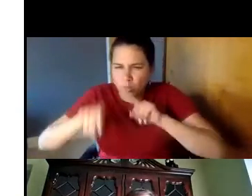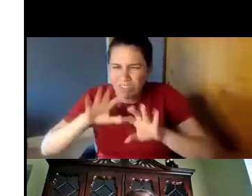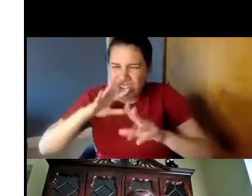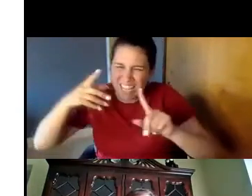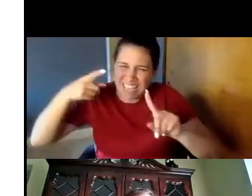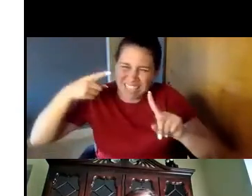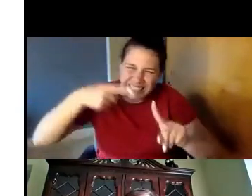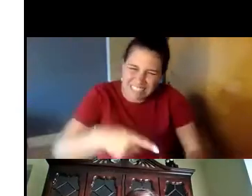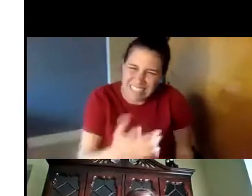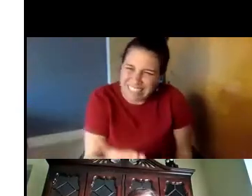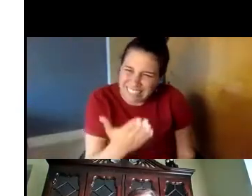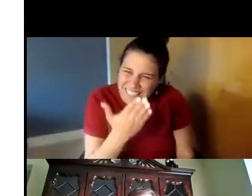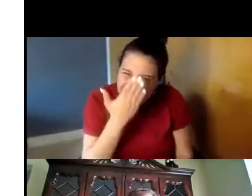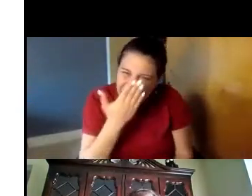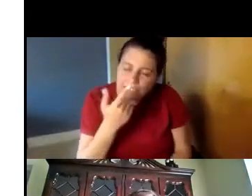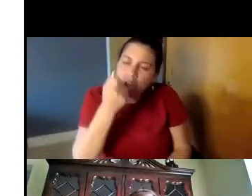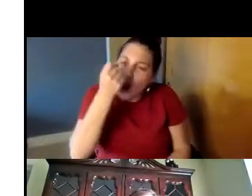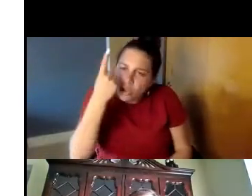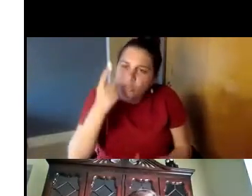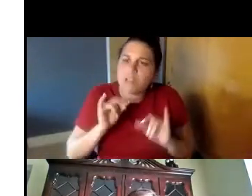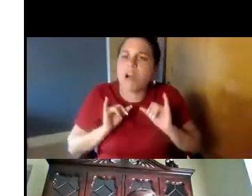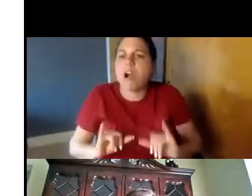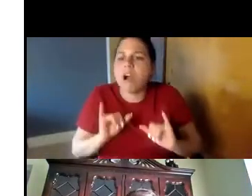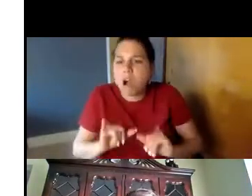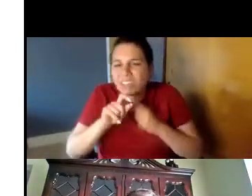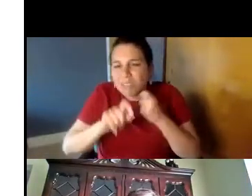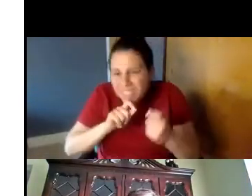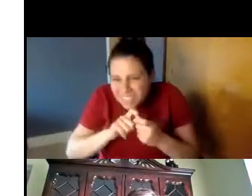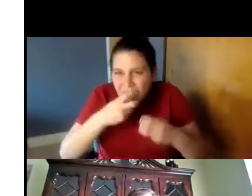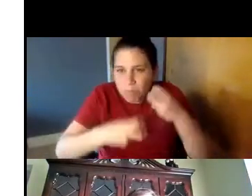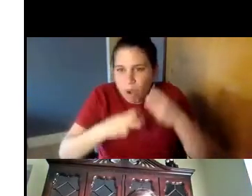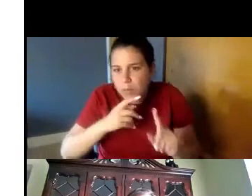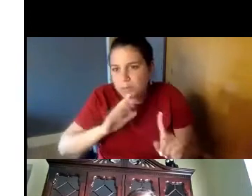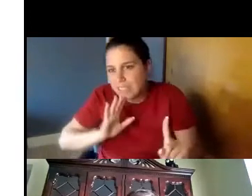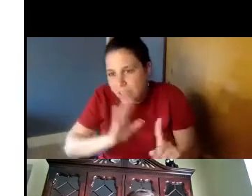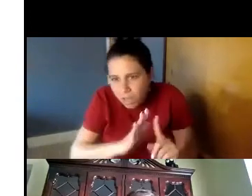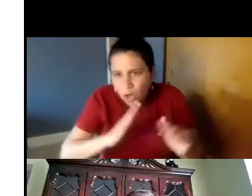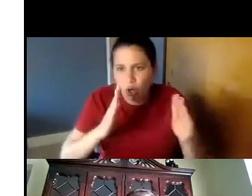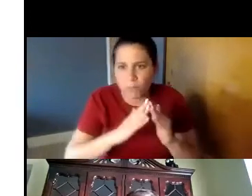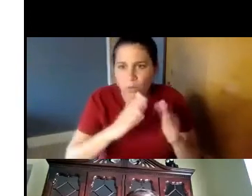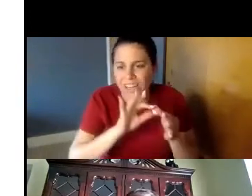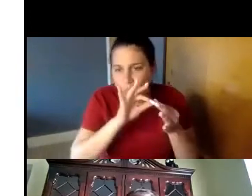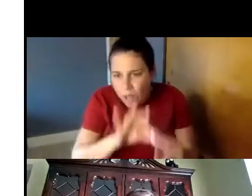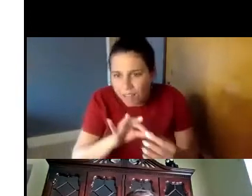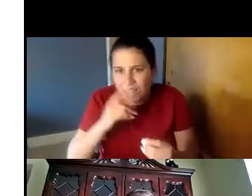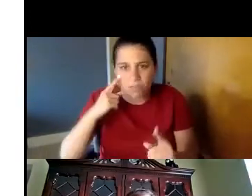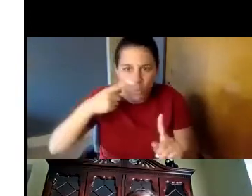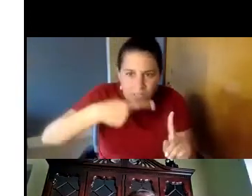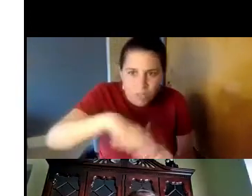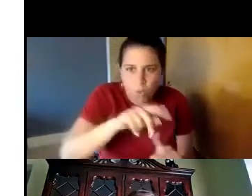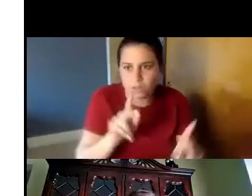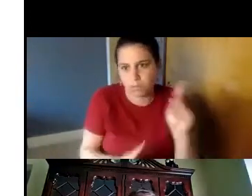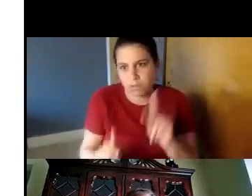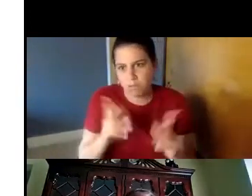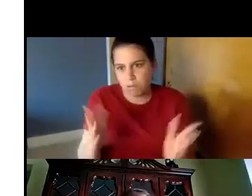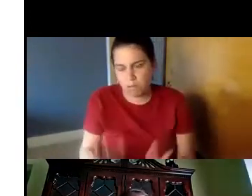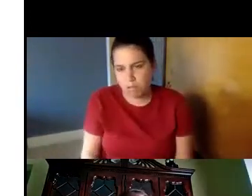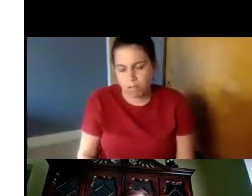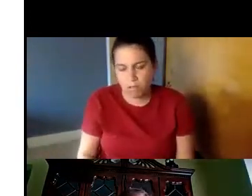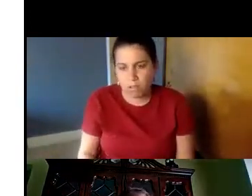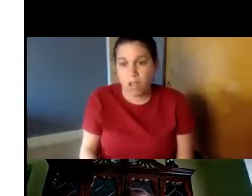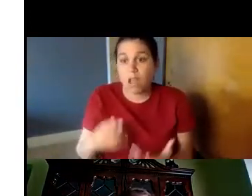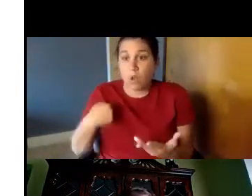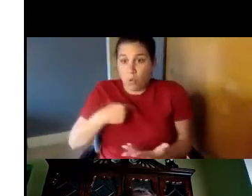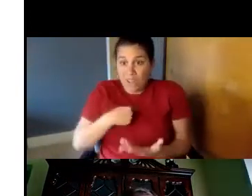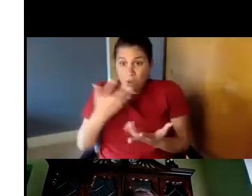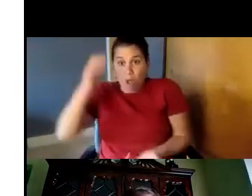really understand specific issues at the community level that are relevant to all of us who are trying to